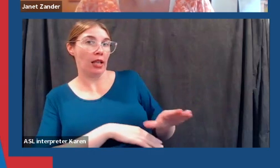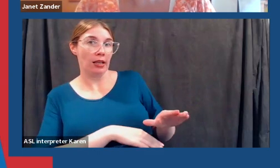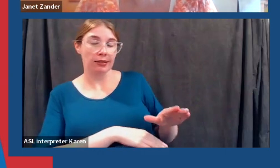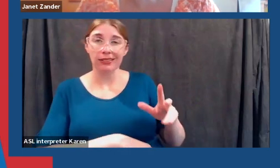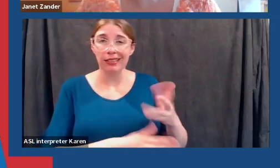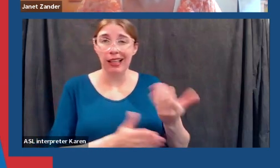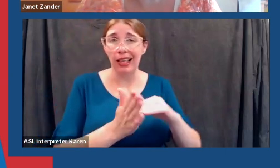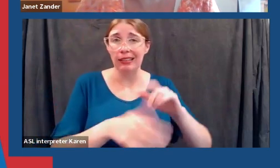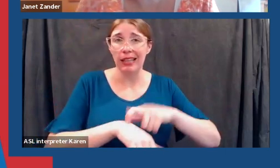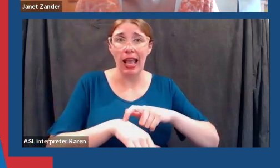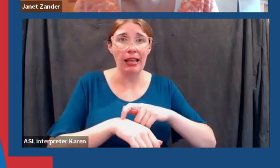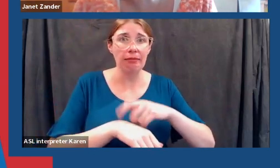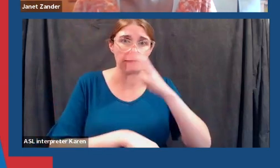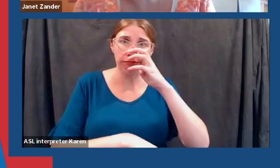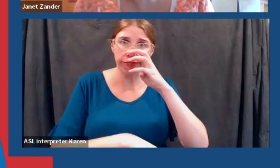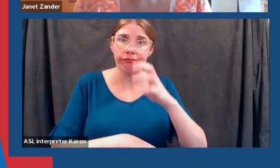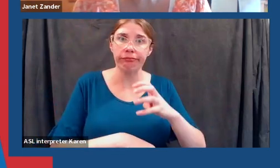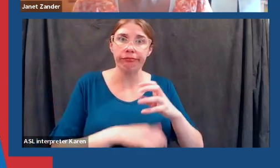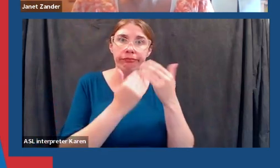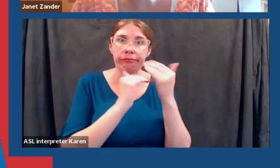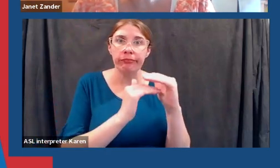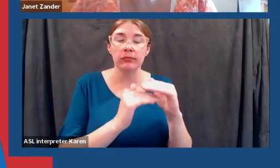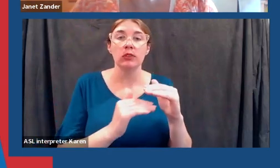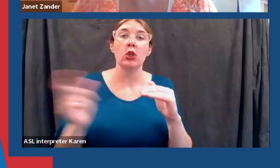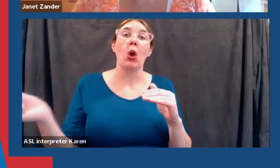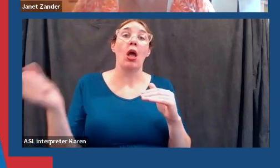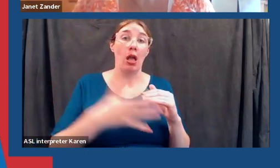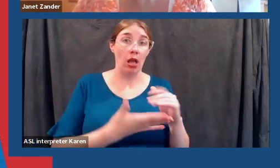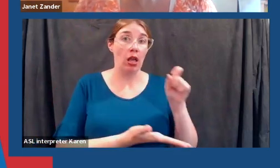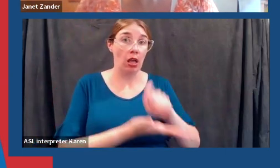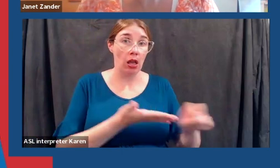getting the ballots to the individual voter as quickly as possible.